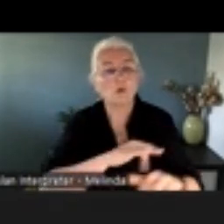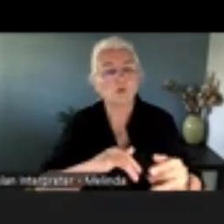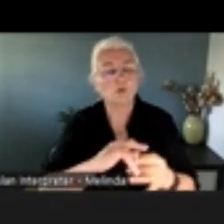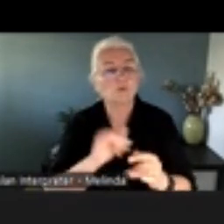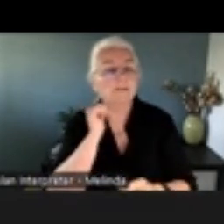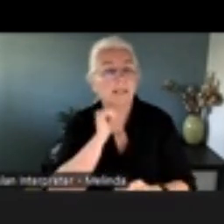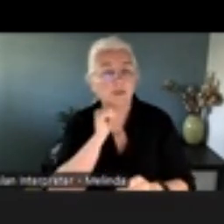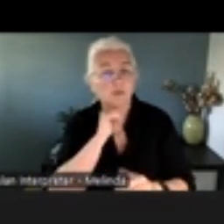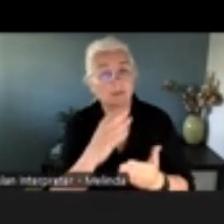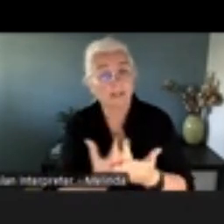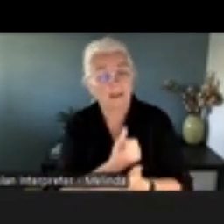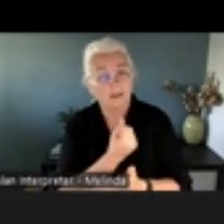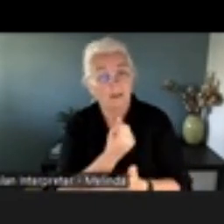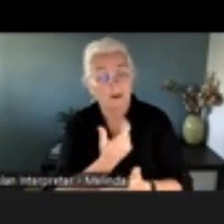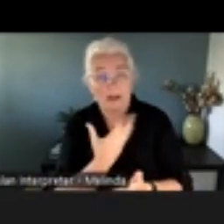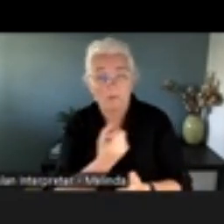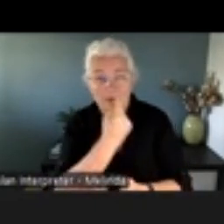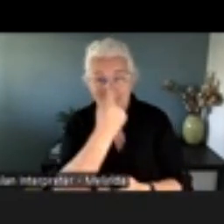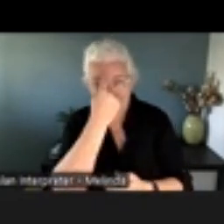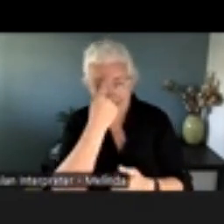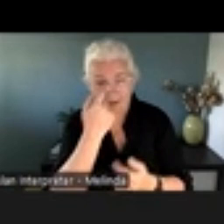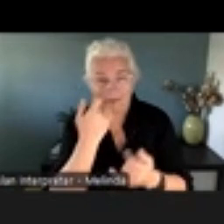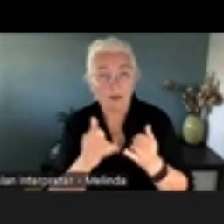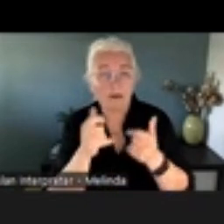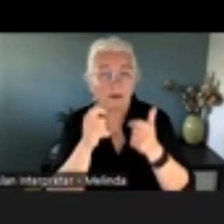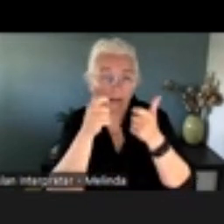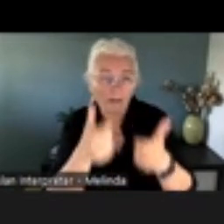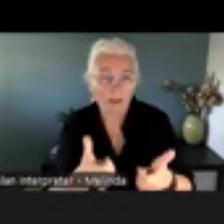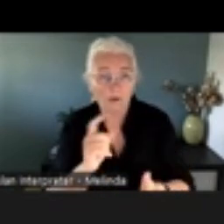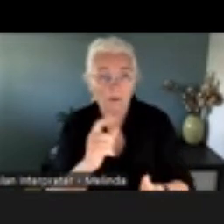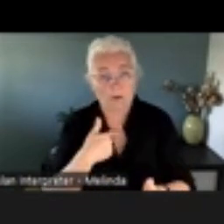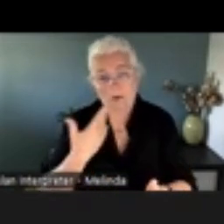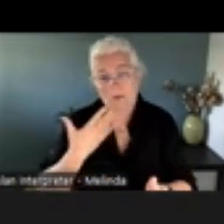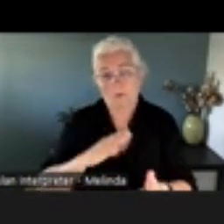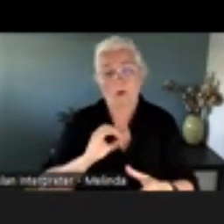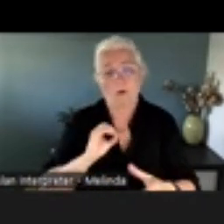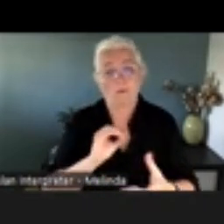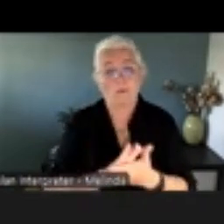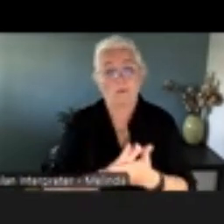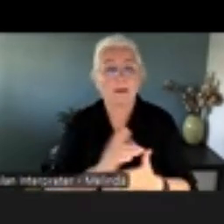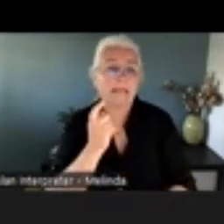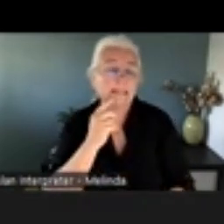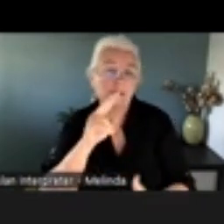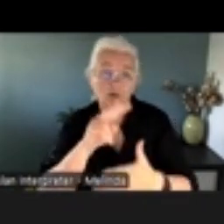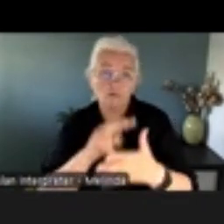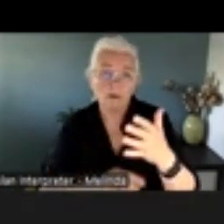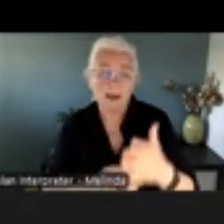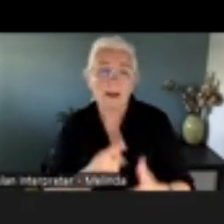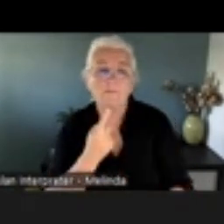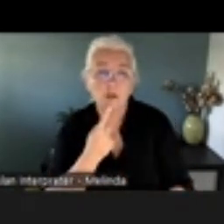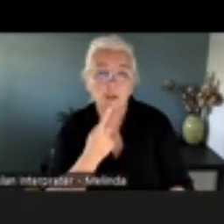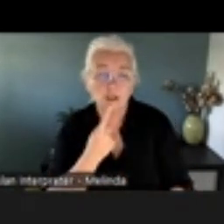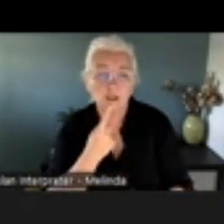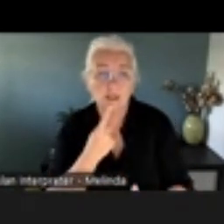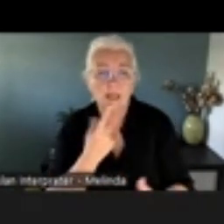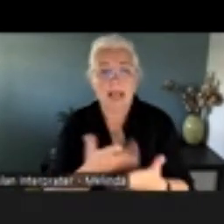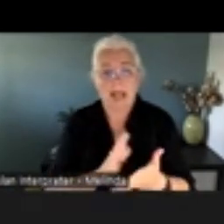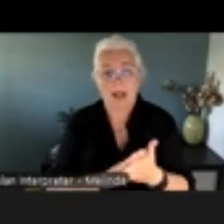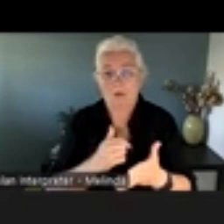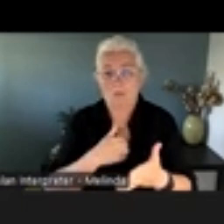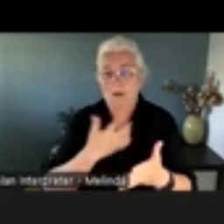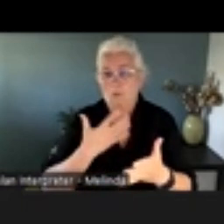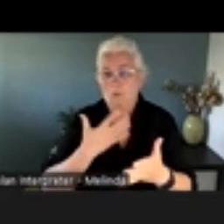And that meant that we had to think very carefully about what we wanted to put in the easy read version and how we wanted to frame